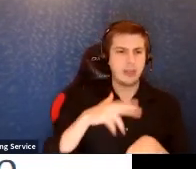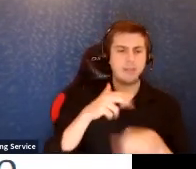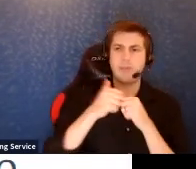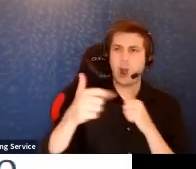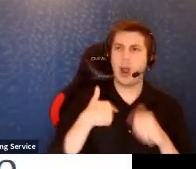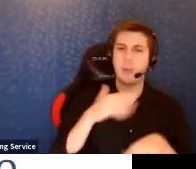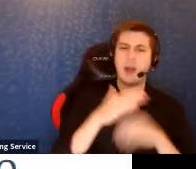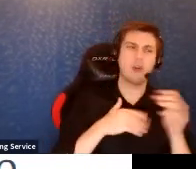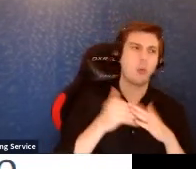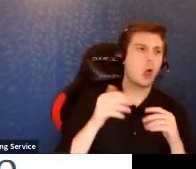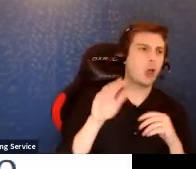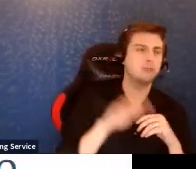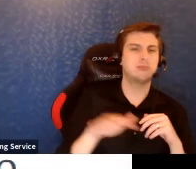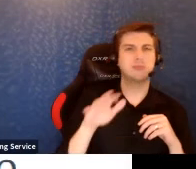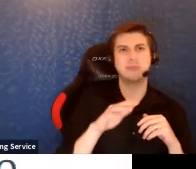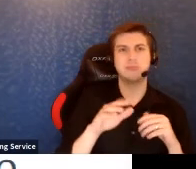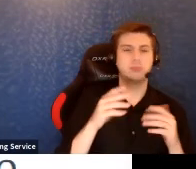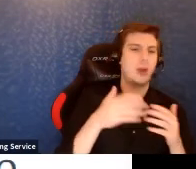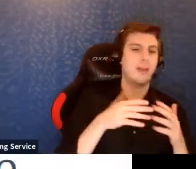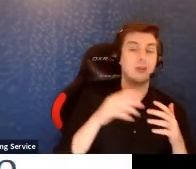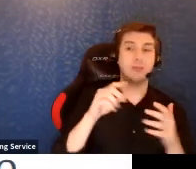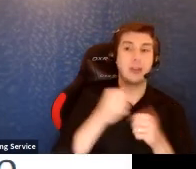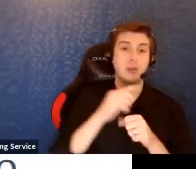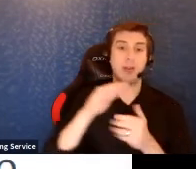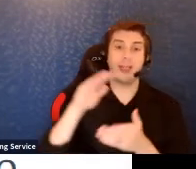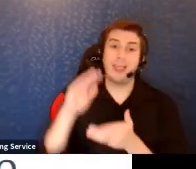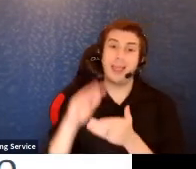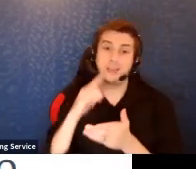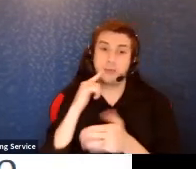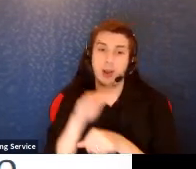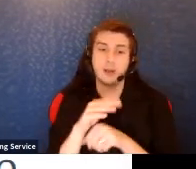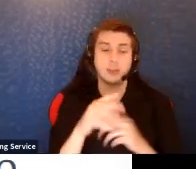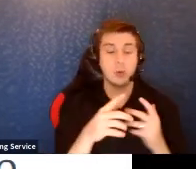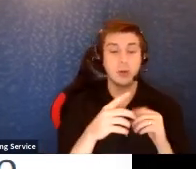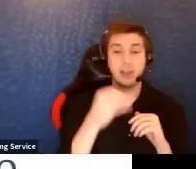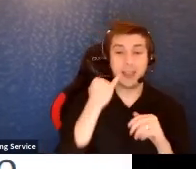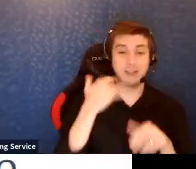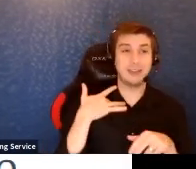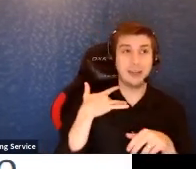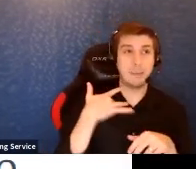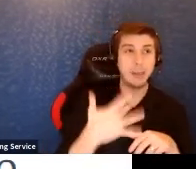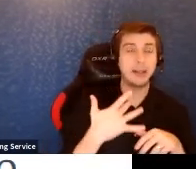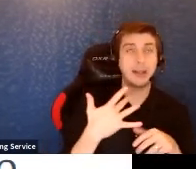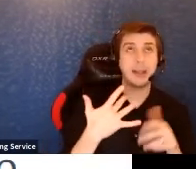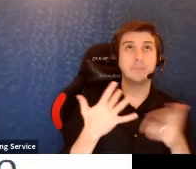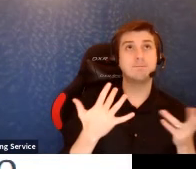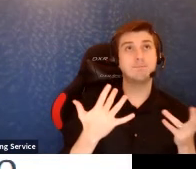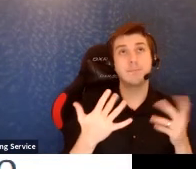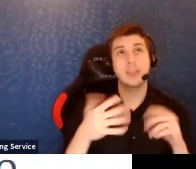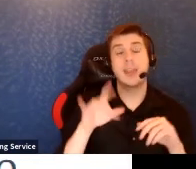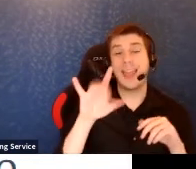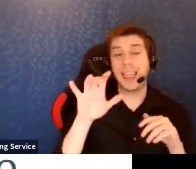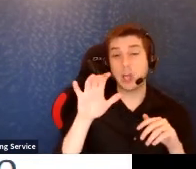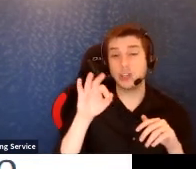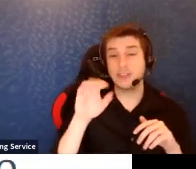say cut your typical flying distance maybe by half or even more. So if I'm typically flying maybe 800